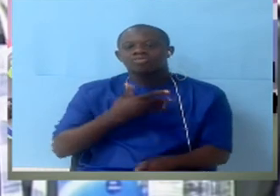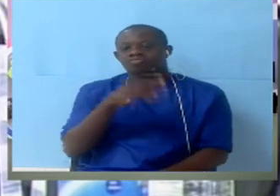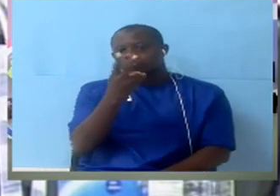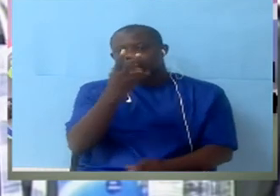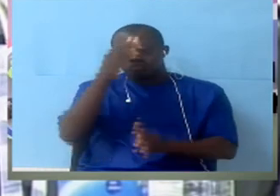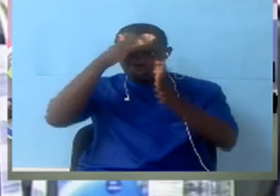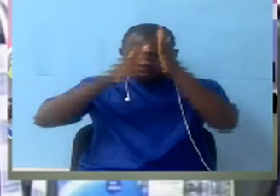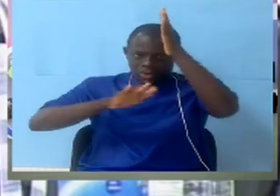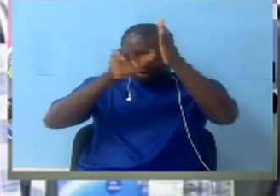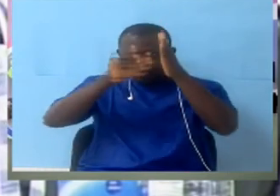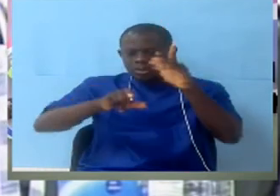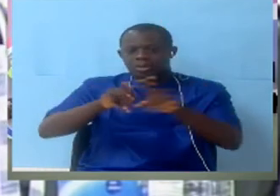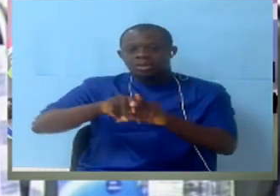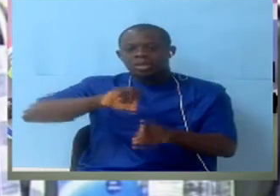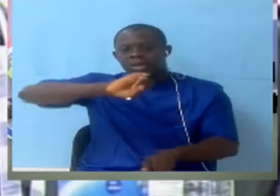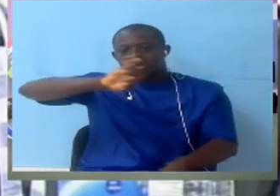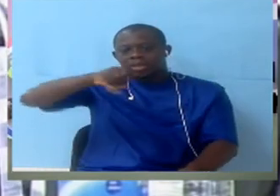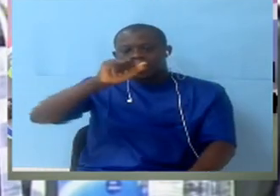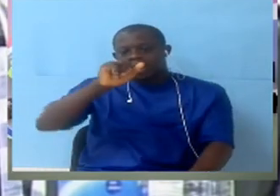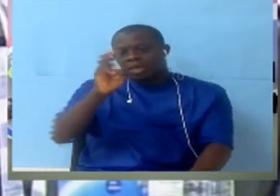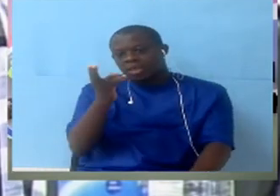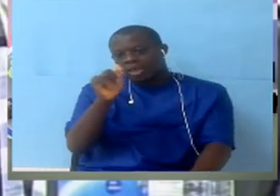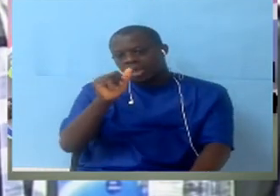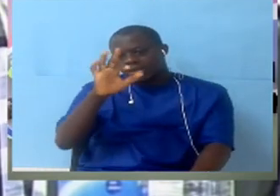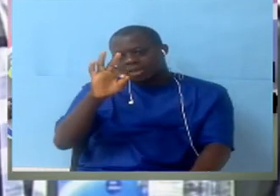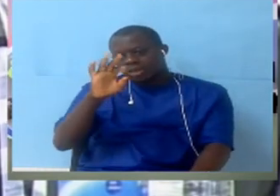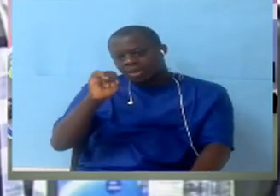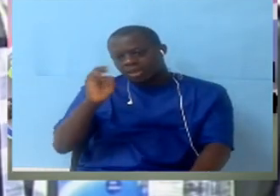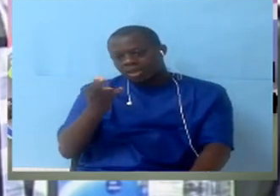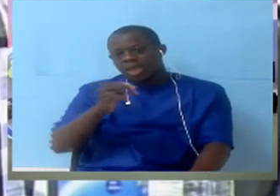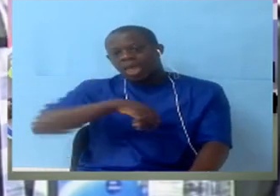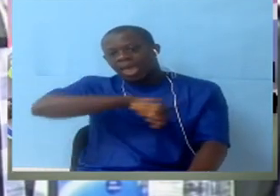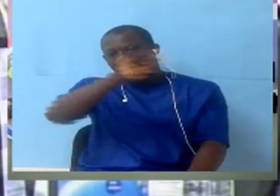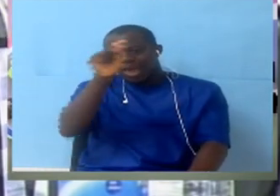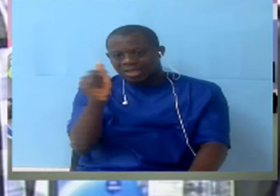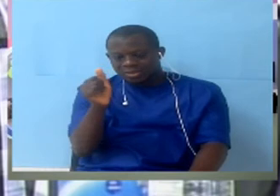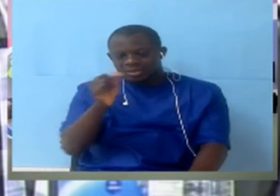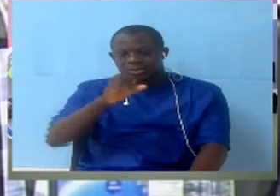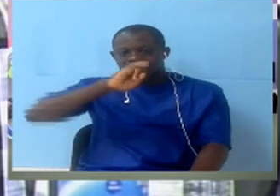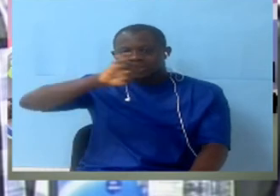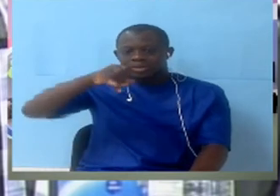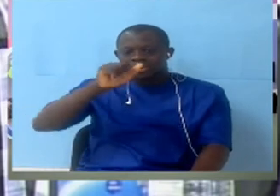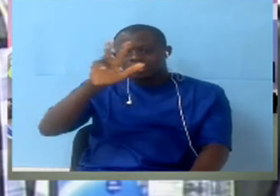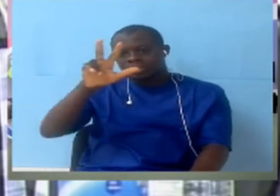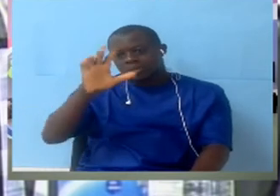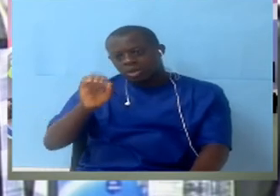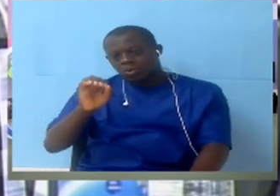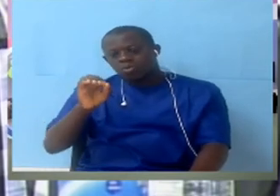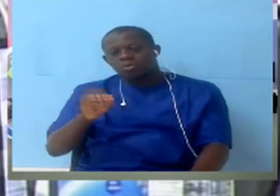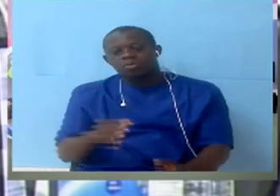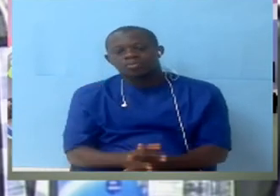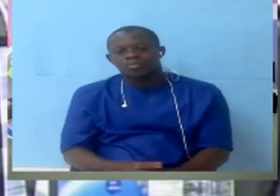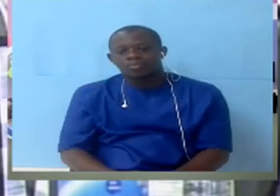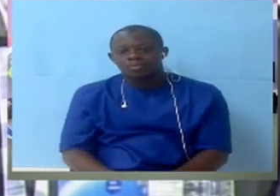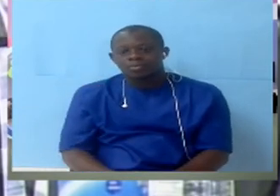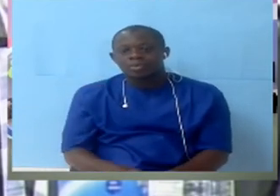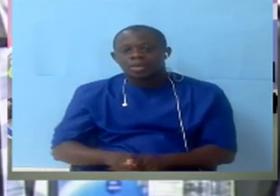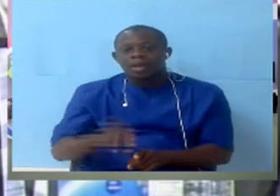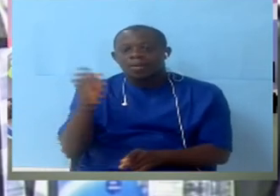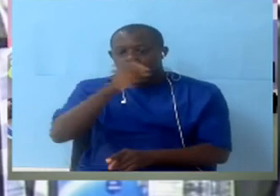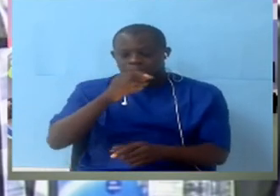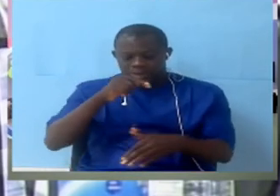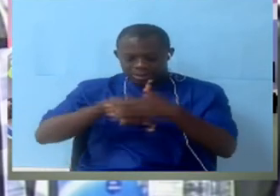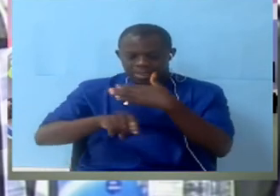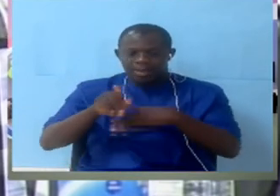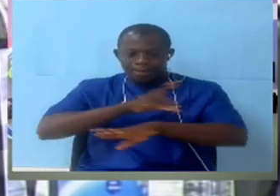soldiers, Jahate and Jao. Because Kampoto, Eko, Ibafoka, this time around, campaign Benyamente, Yajamati Vinola. Because in the